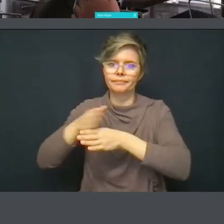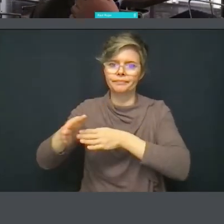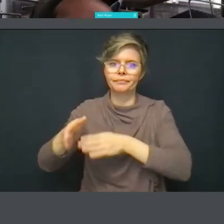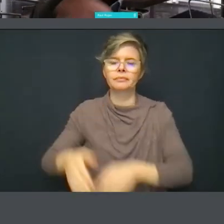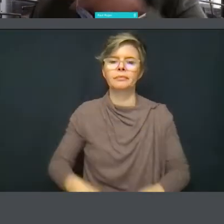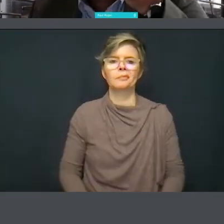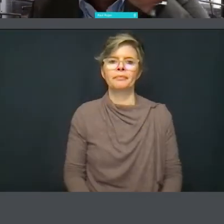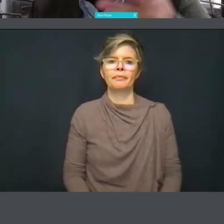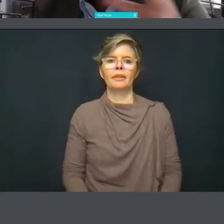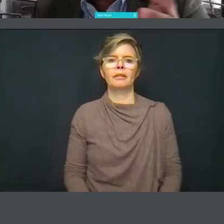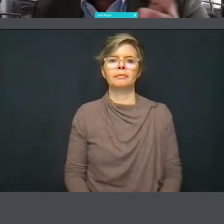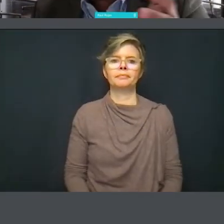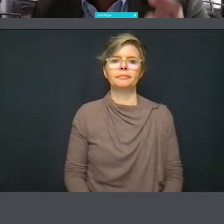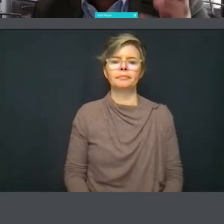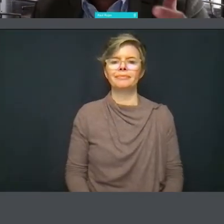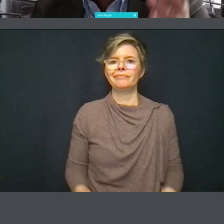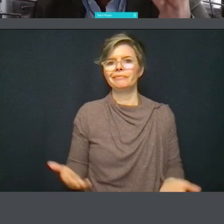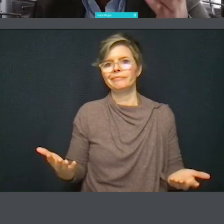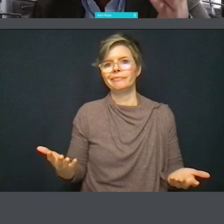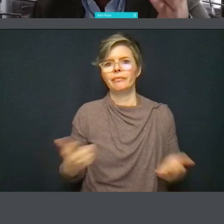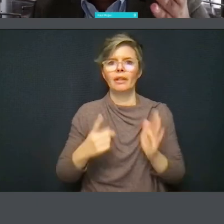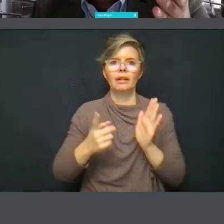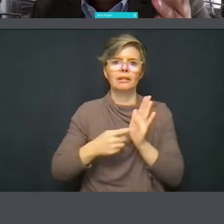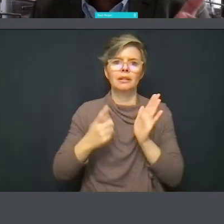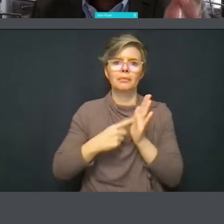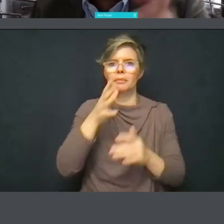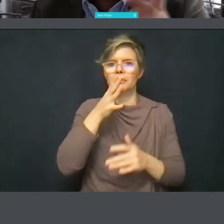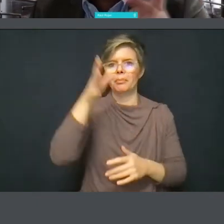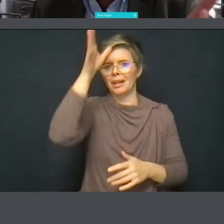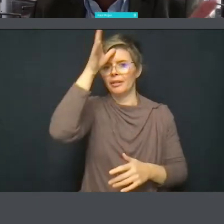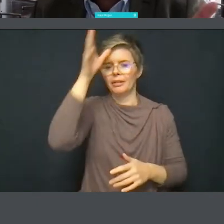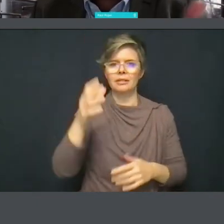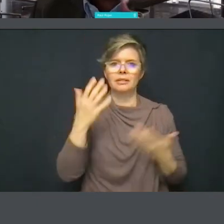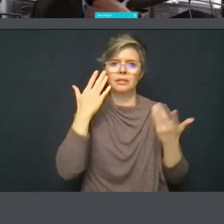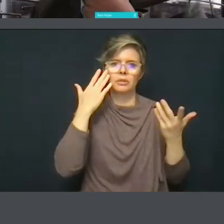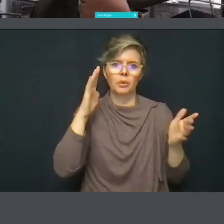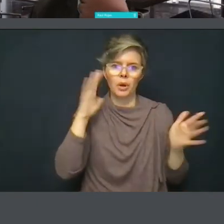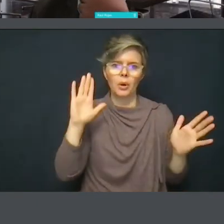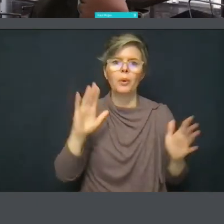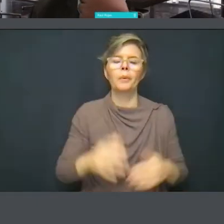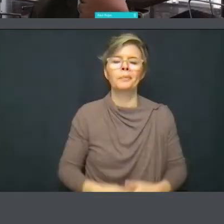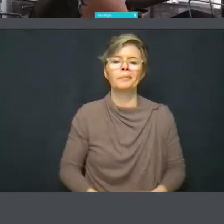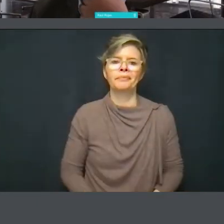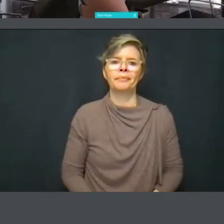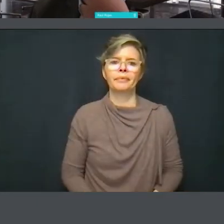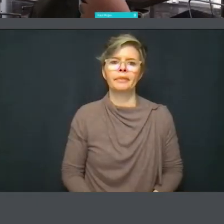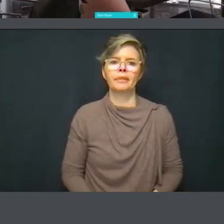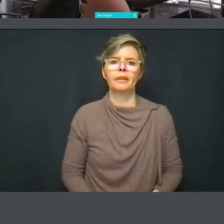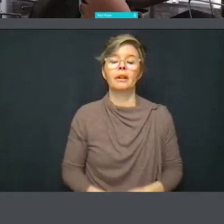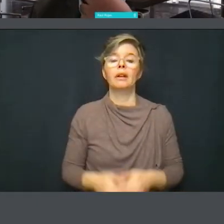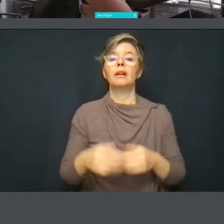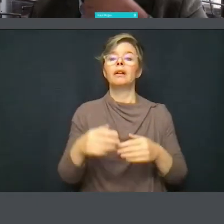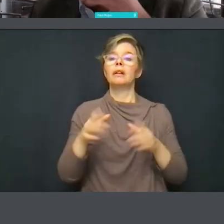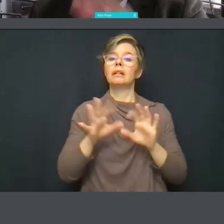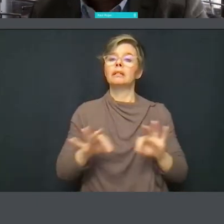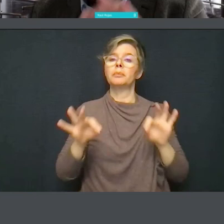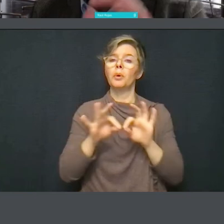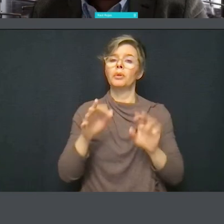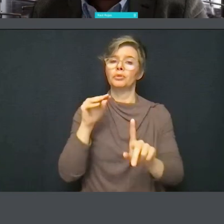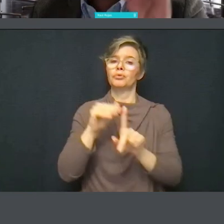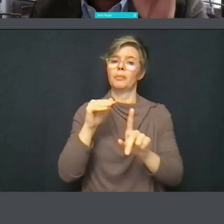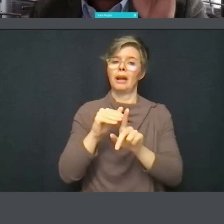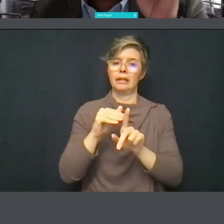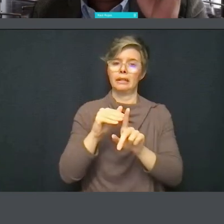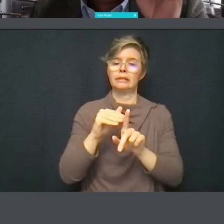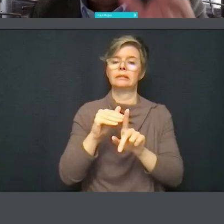parents of, and sometimes parents are just not aware of this, and when you tell them, sometimes it makes a lot of sense to them, which is it's